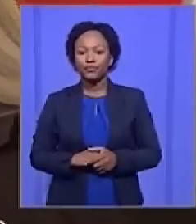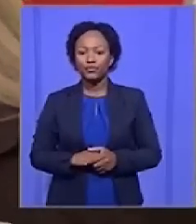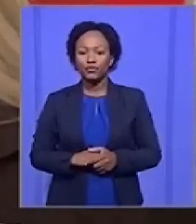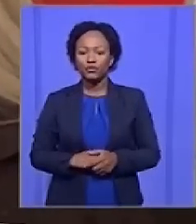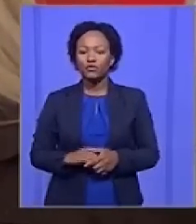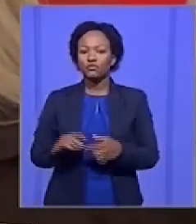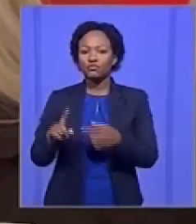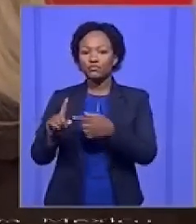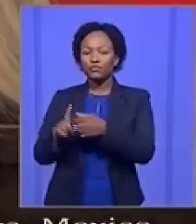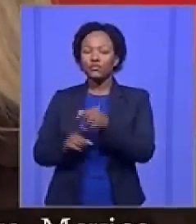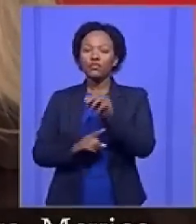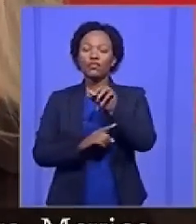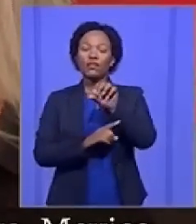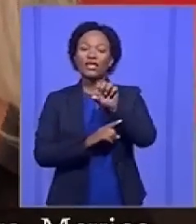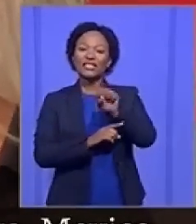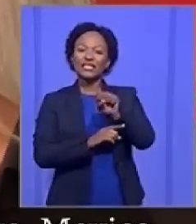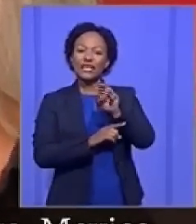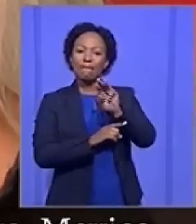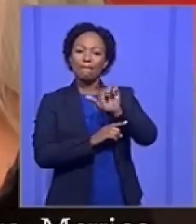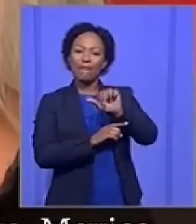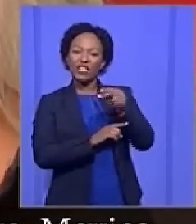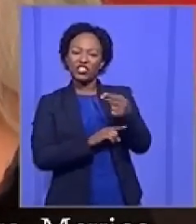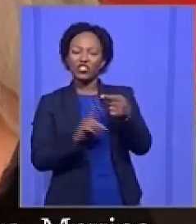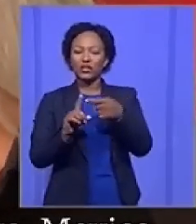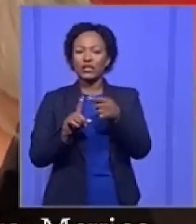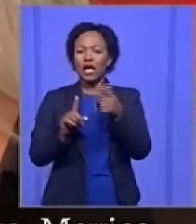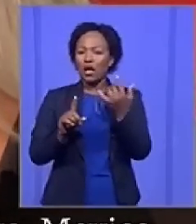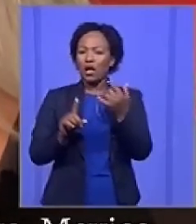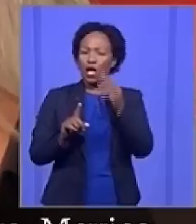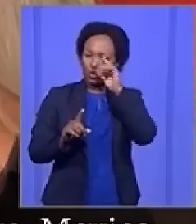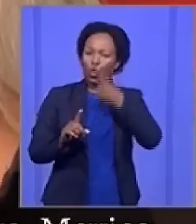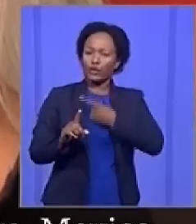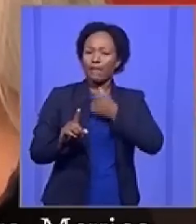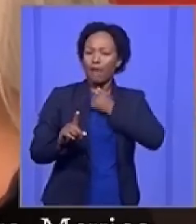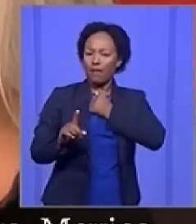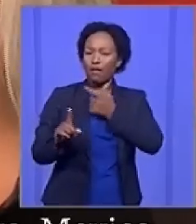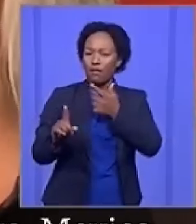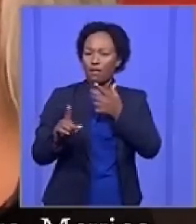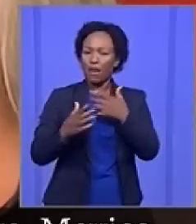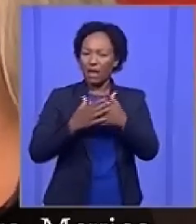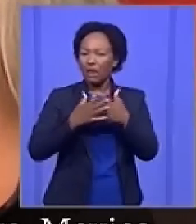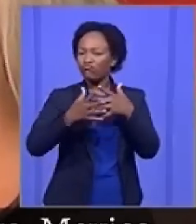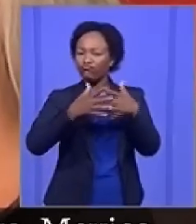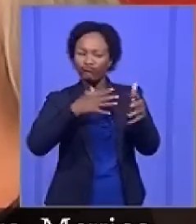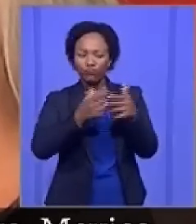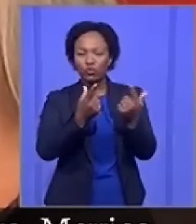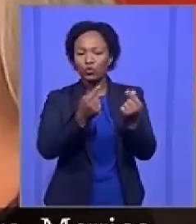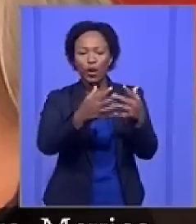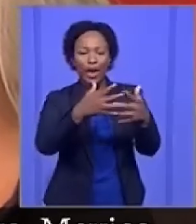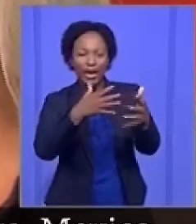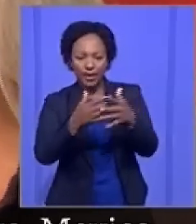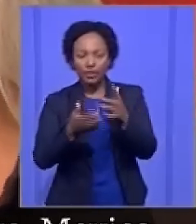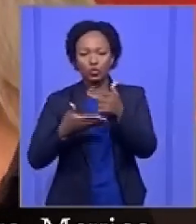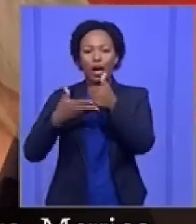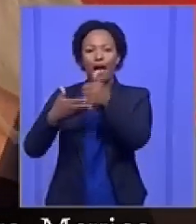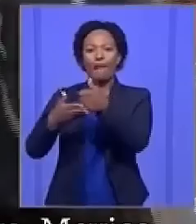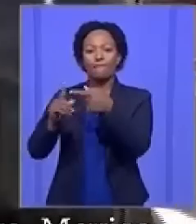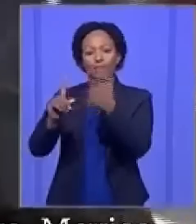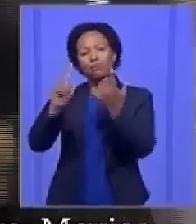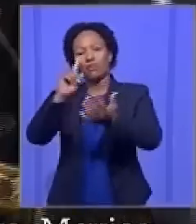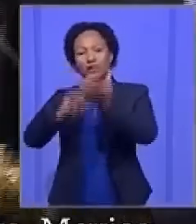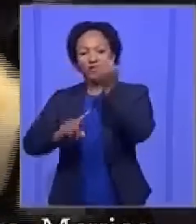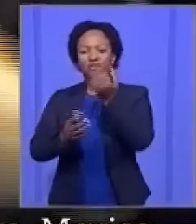Matters like my daughter, I'll go to the end of the earth for her to help her to achieve what she